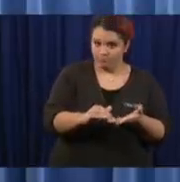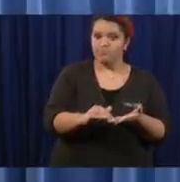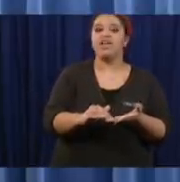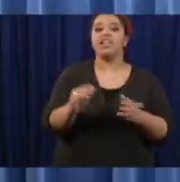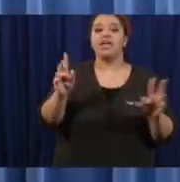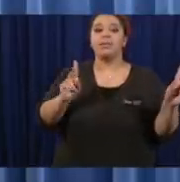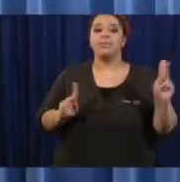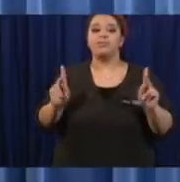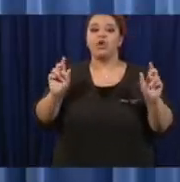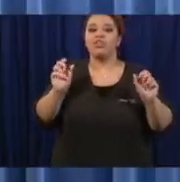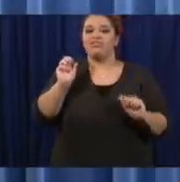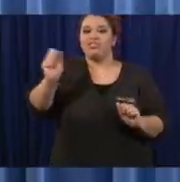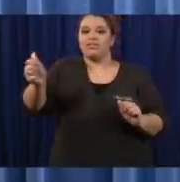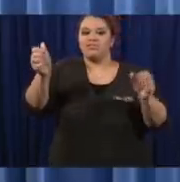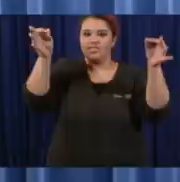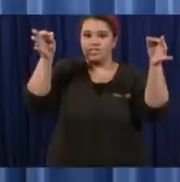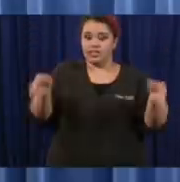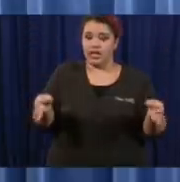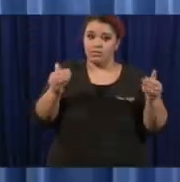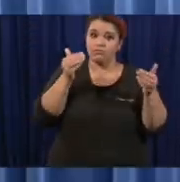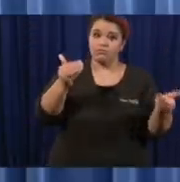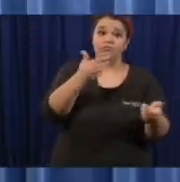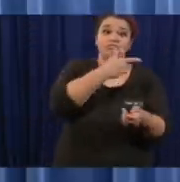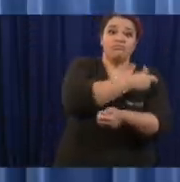reasons of conscience?